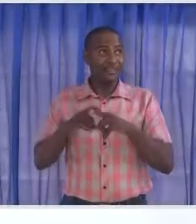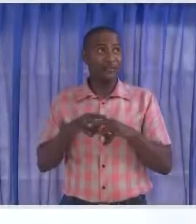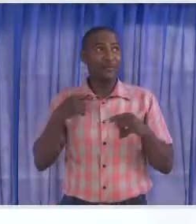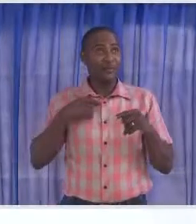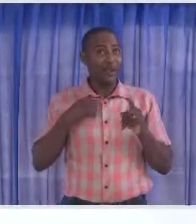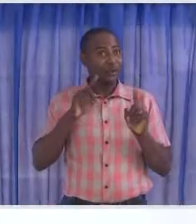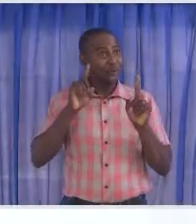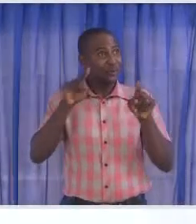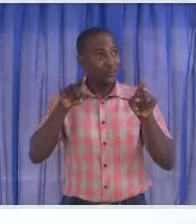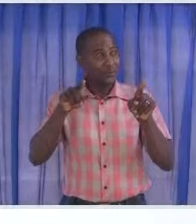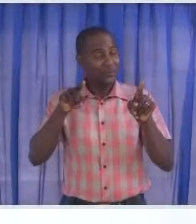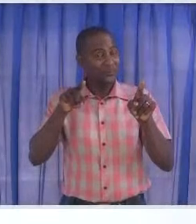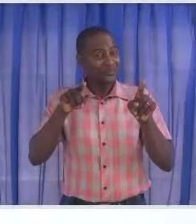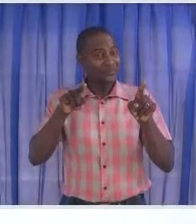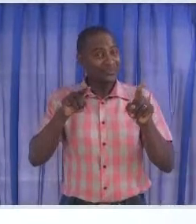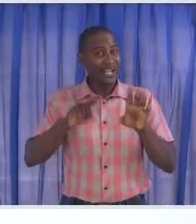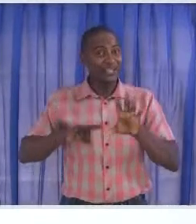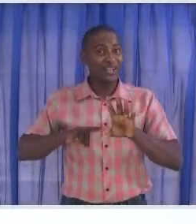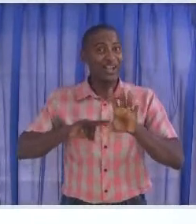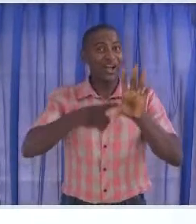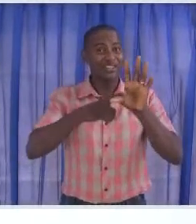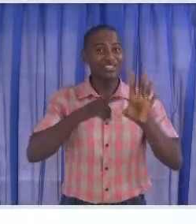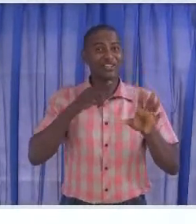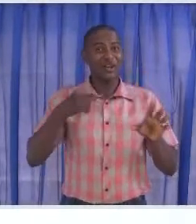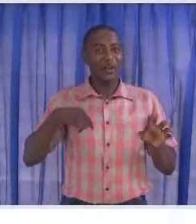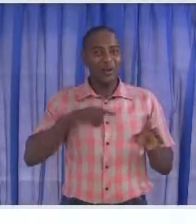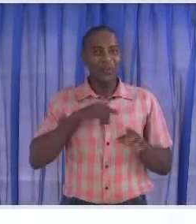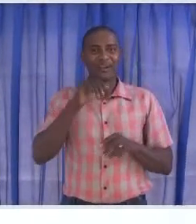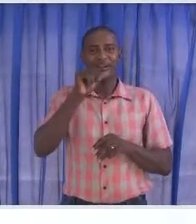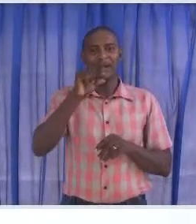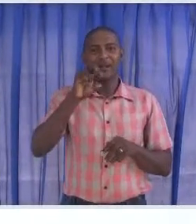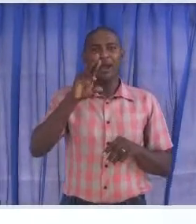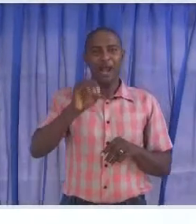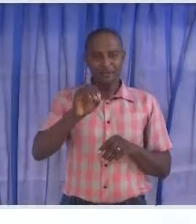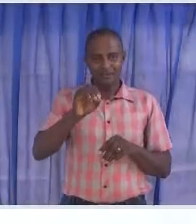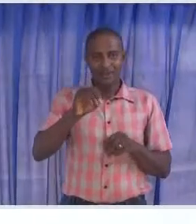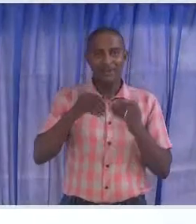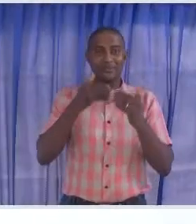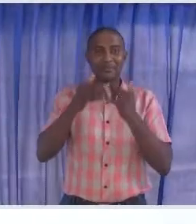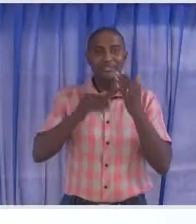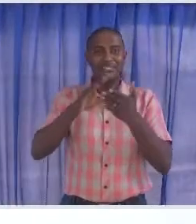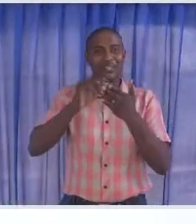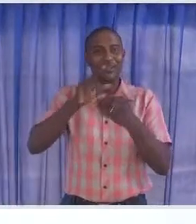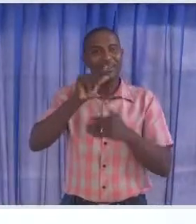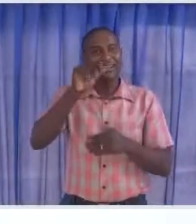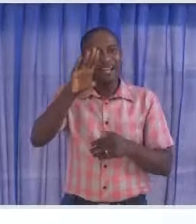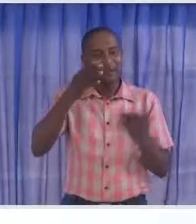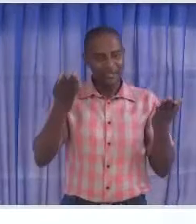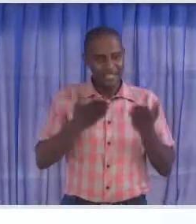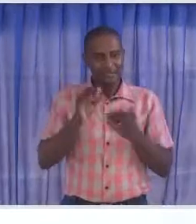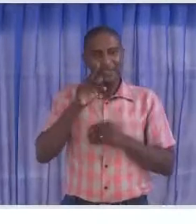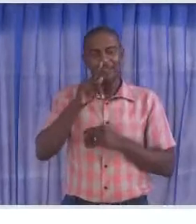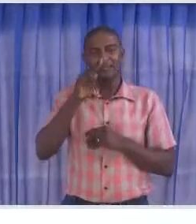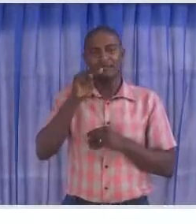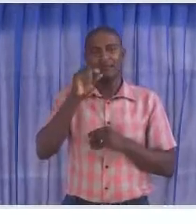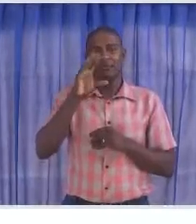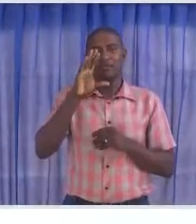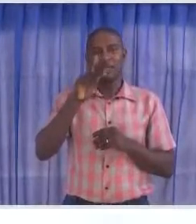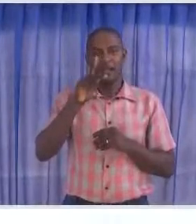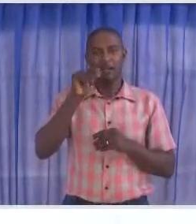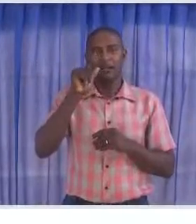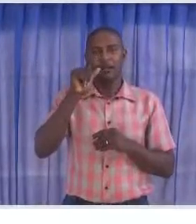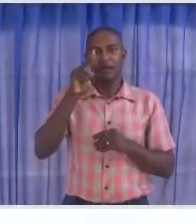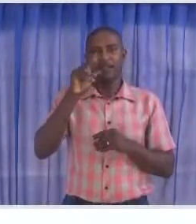launch our Agro-Processing Learning Lab here at Knockalva Polytechnic College. So I'm going to head over to